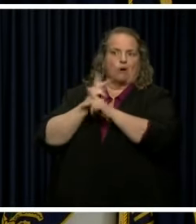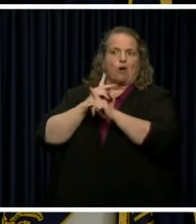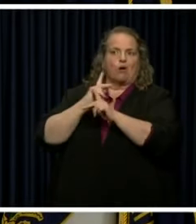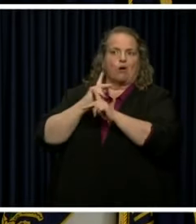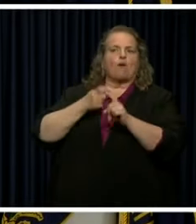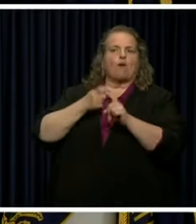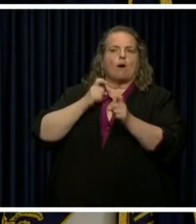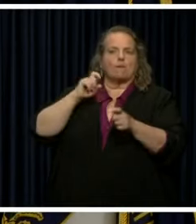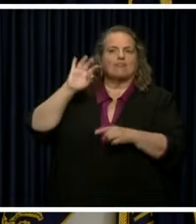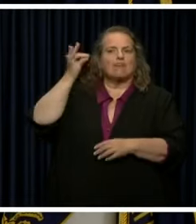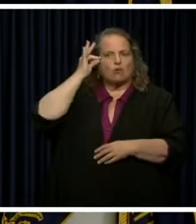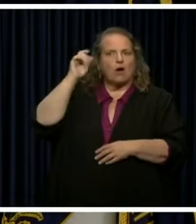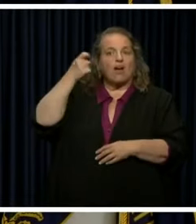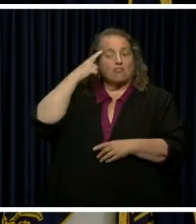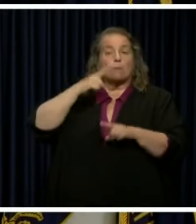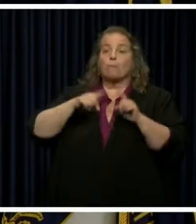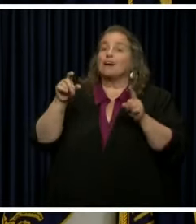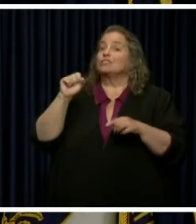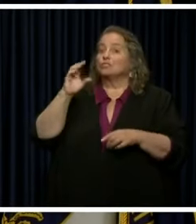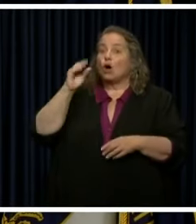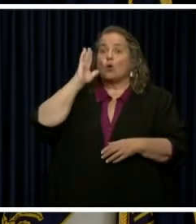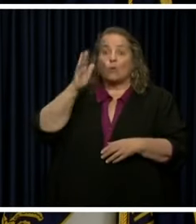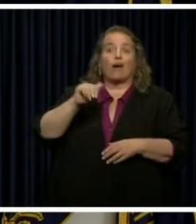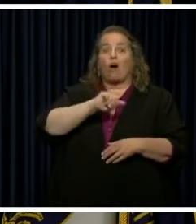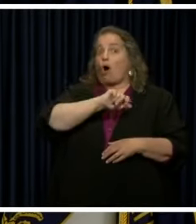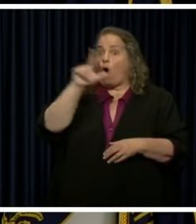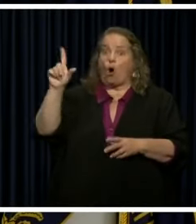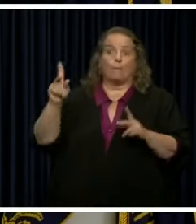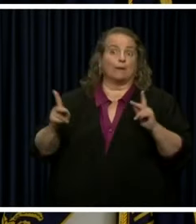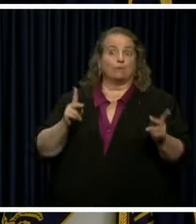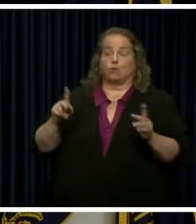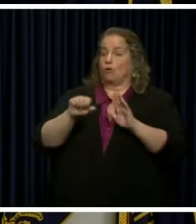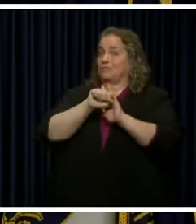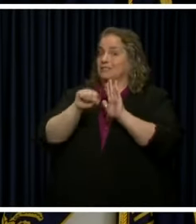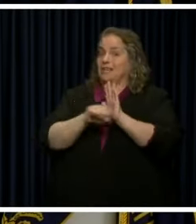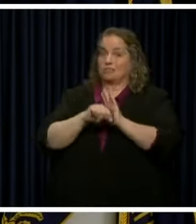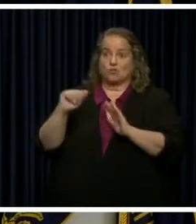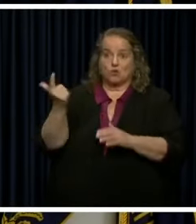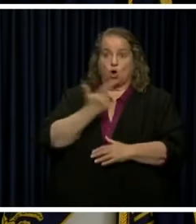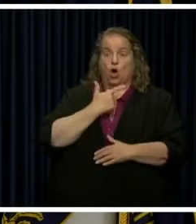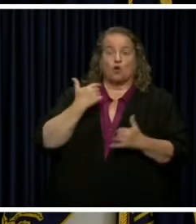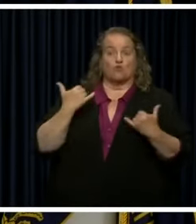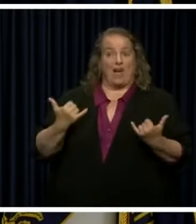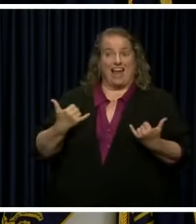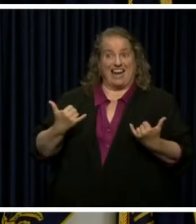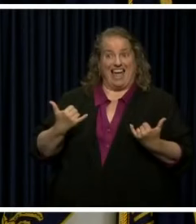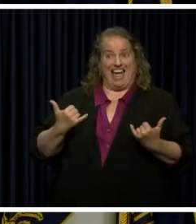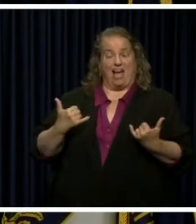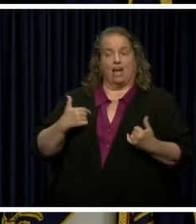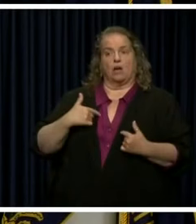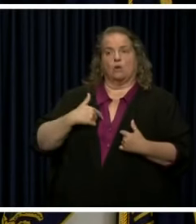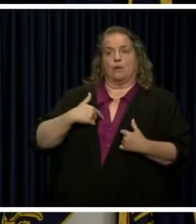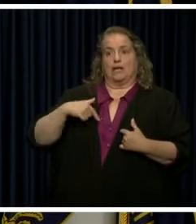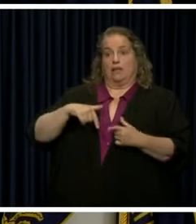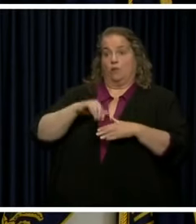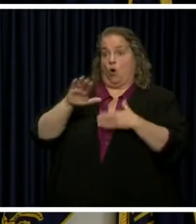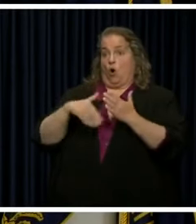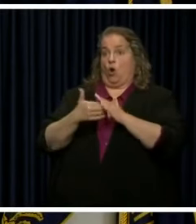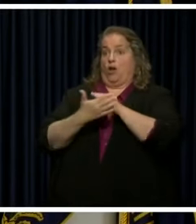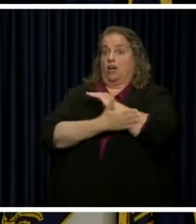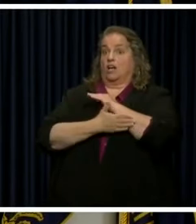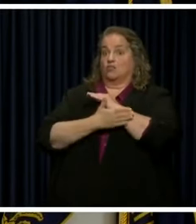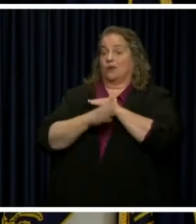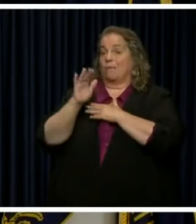so will everybody else. Now, right now, I believe that we have the most unemployment claims that have been filed in the country